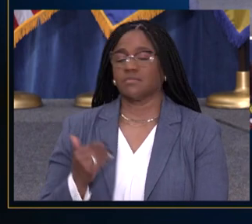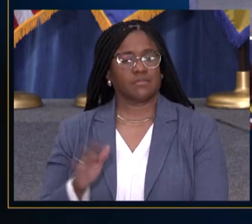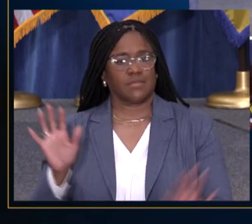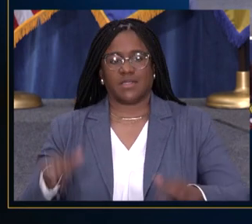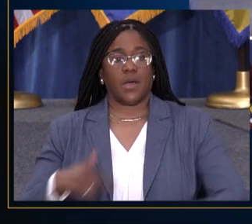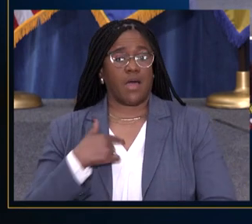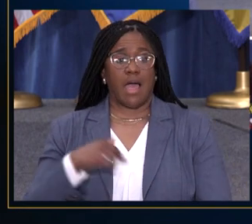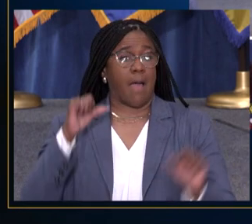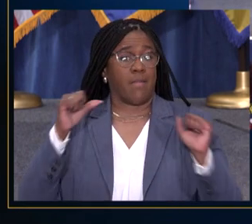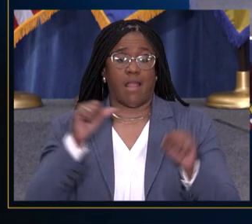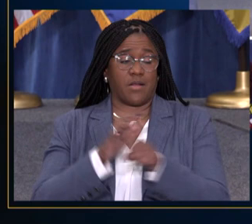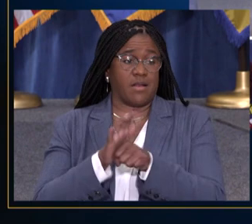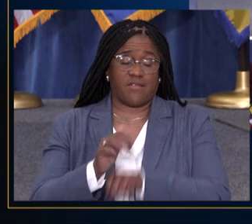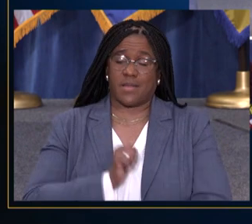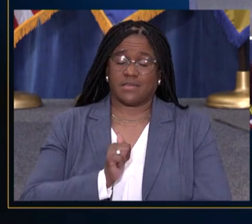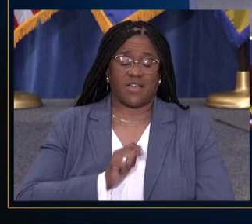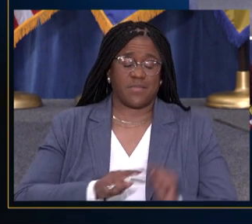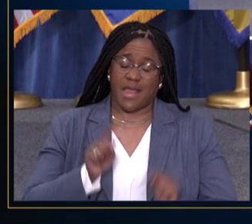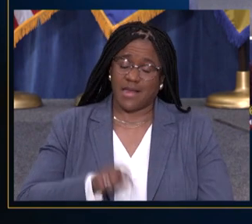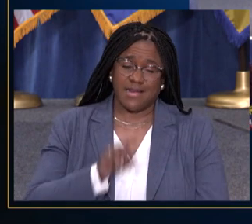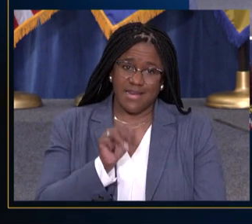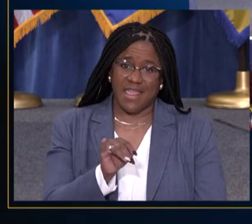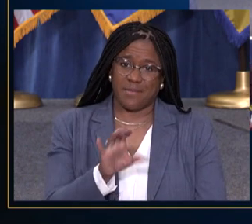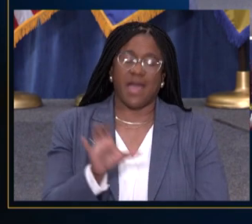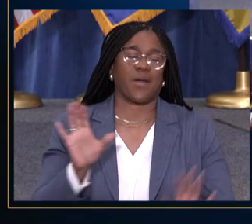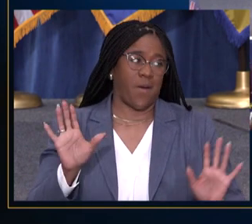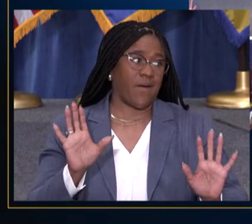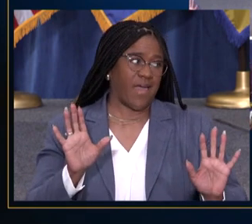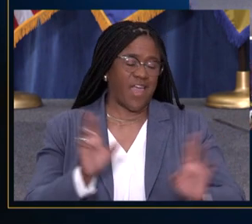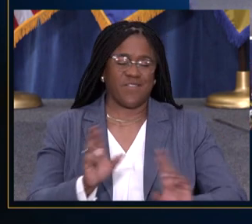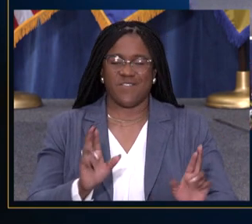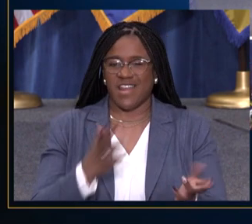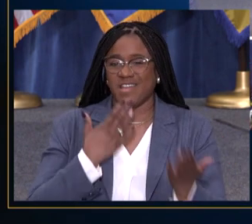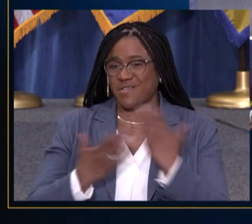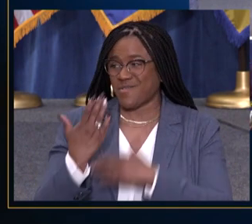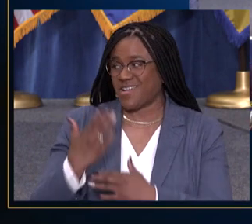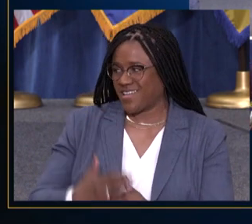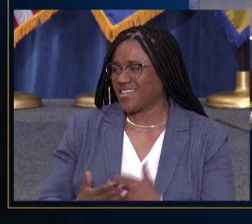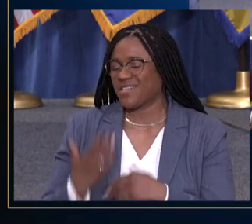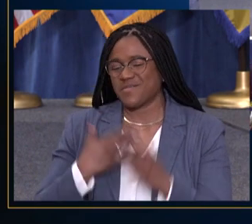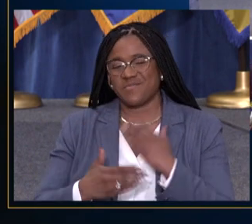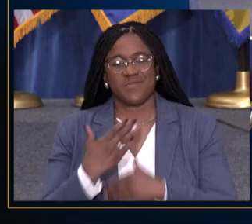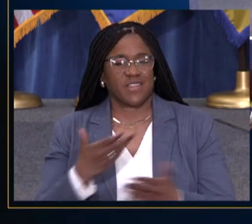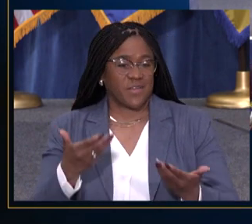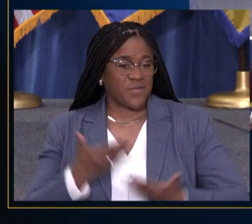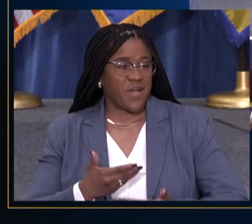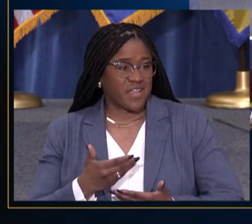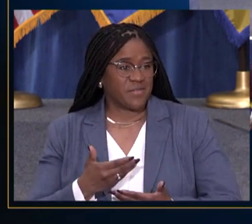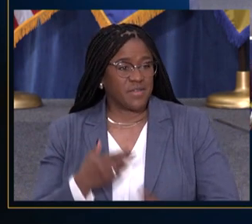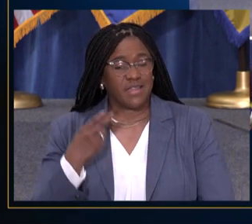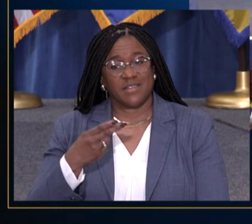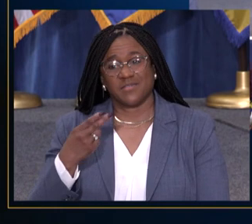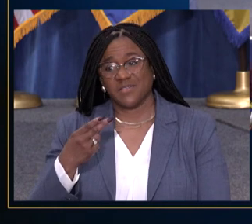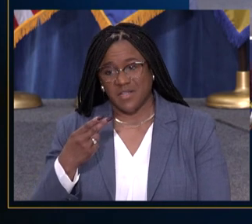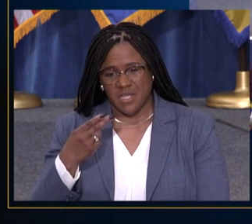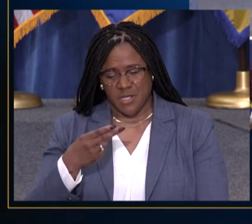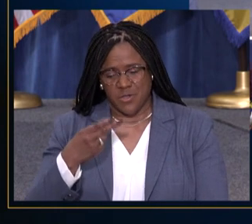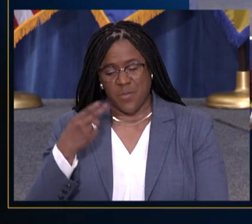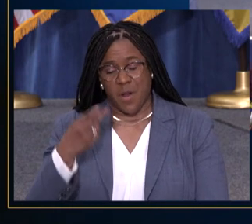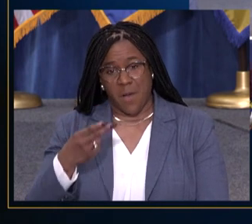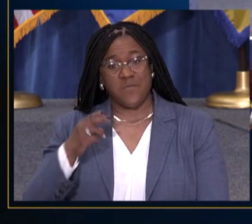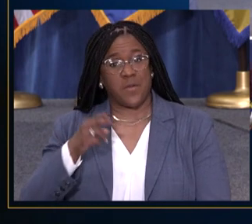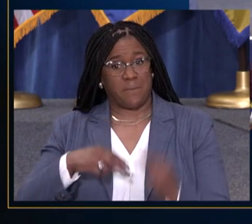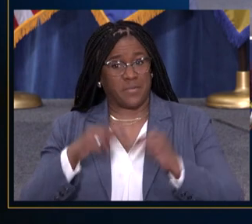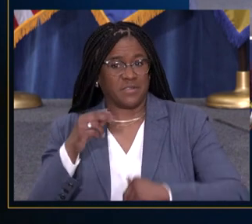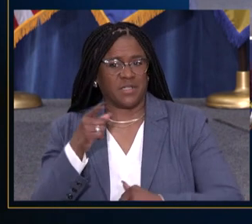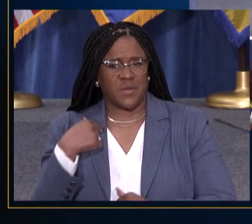I'm loud enough on my own, but all right, there we go. There we go. Good morning. Welcome to the Hubert Humphrey Building. We're so glad to have you today.